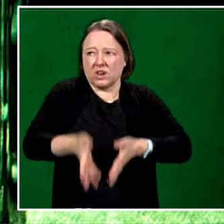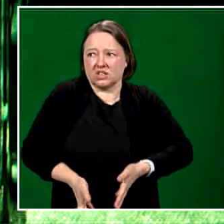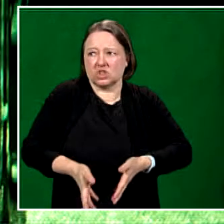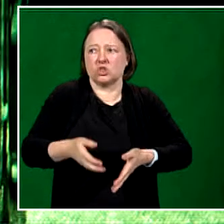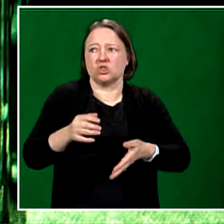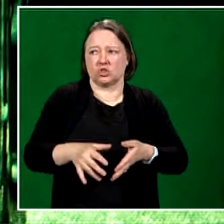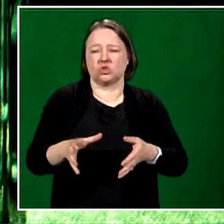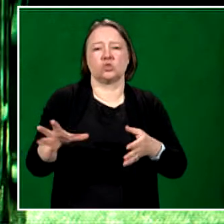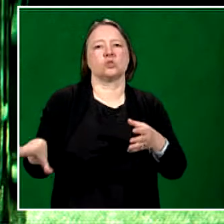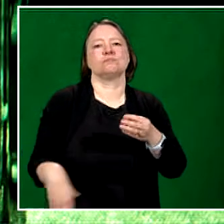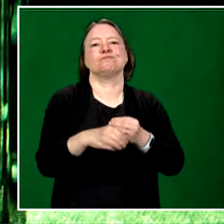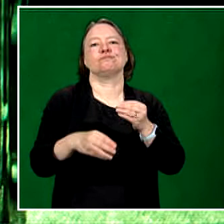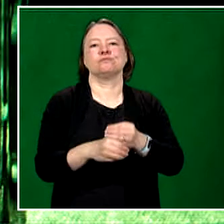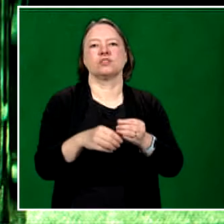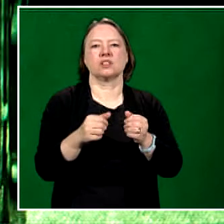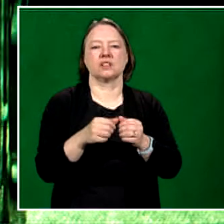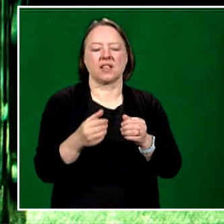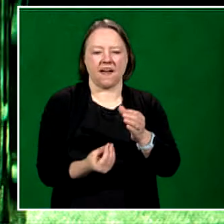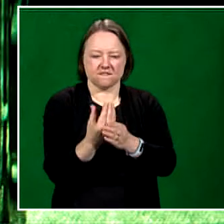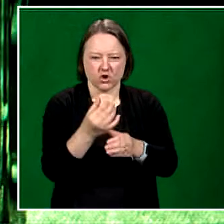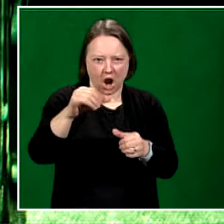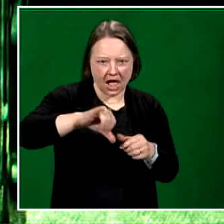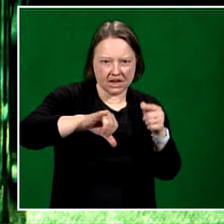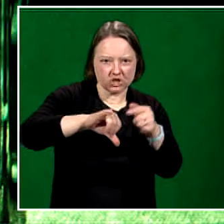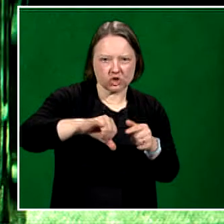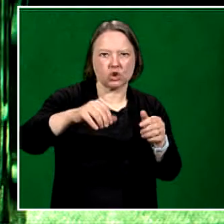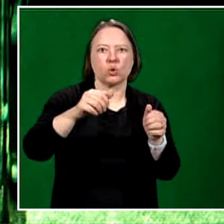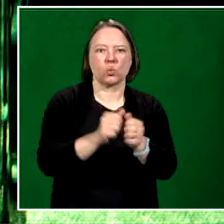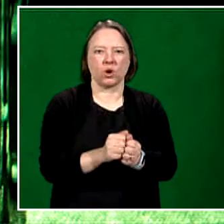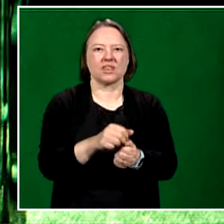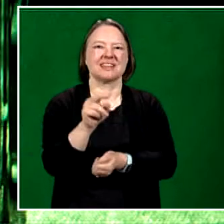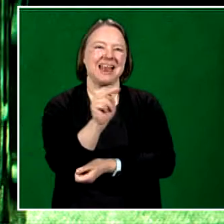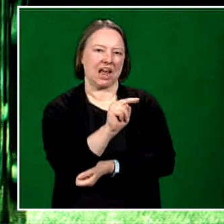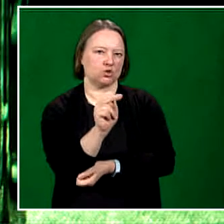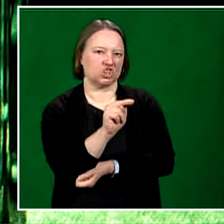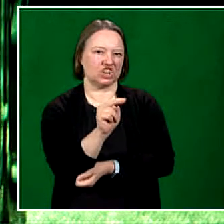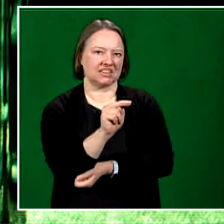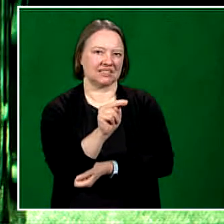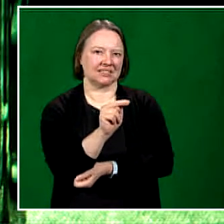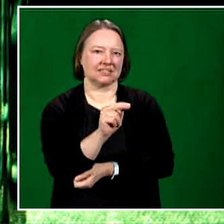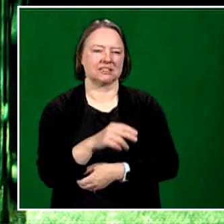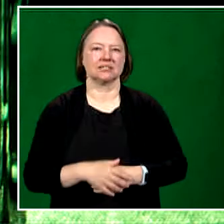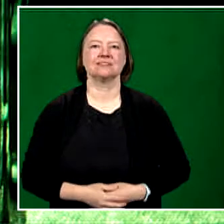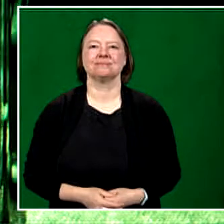to enrich the fertilizer with nutrients like nitrogen.